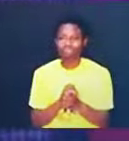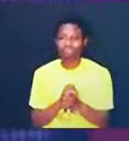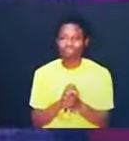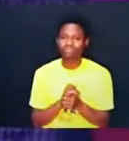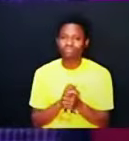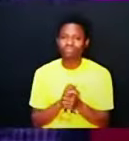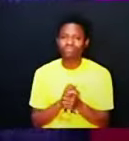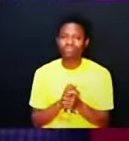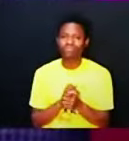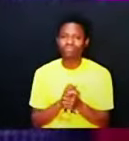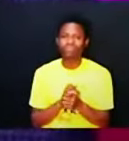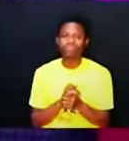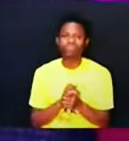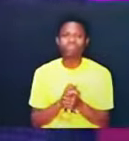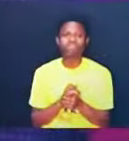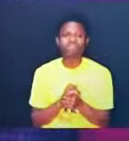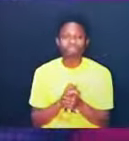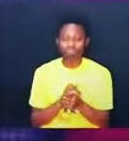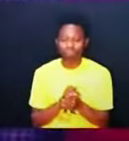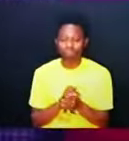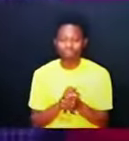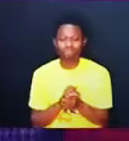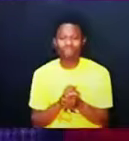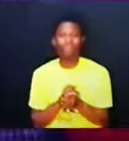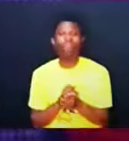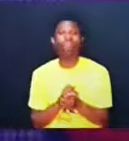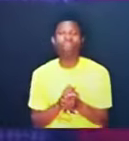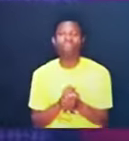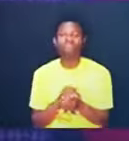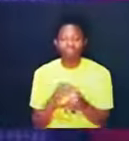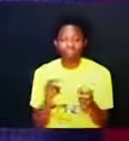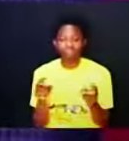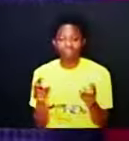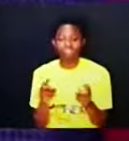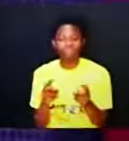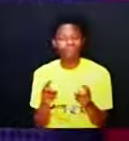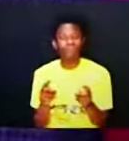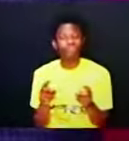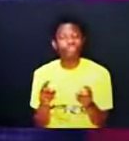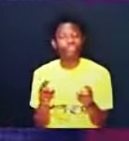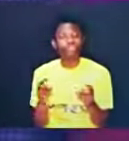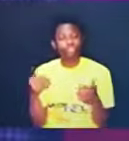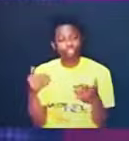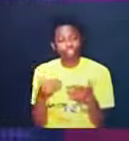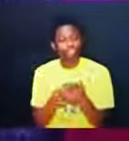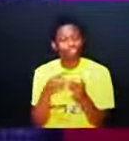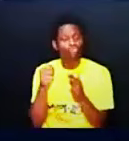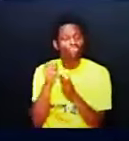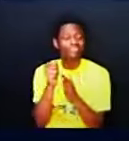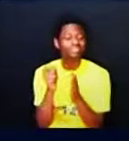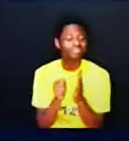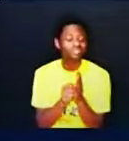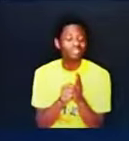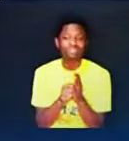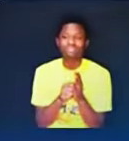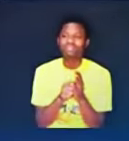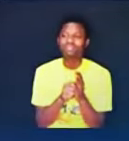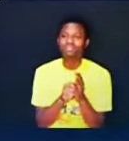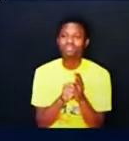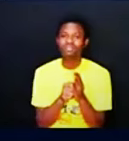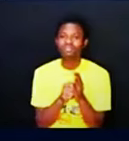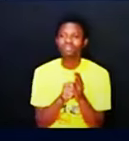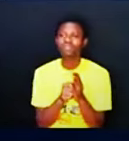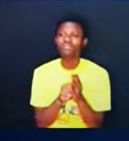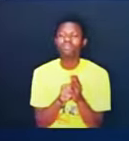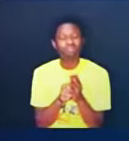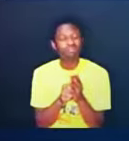hwe onyankopon nkro fo fofri. So the New Testament church is not a continuation of the Israel of